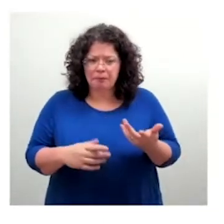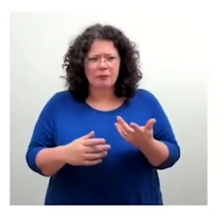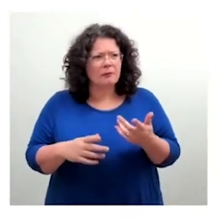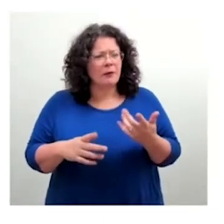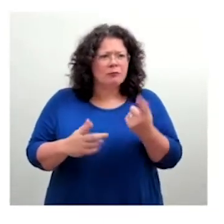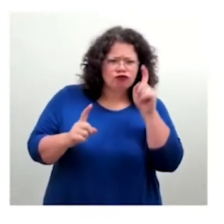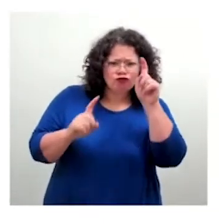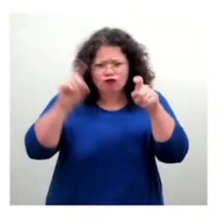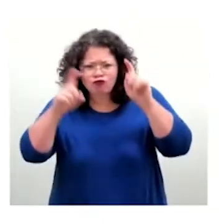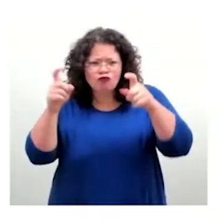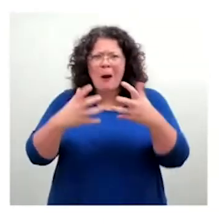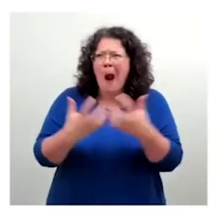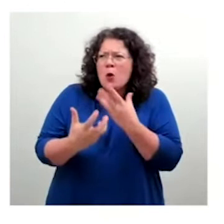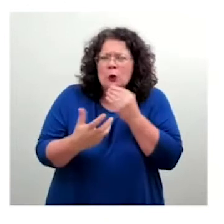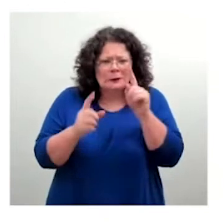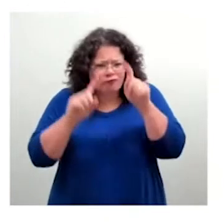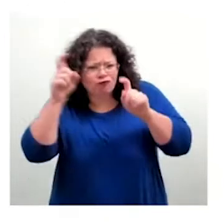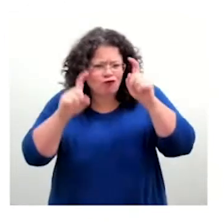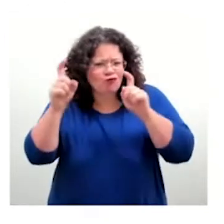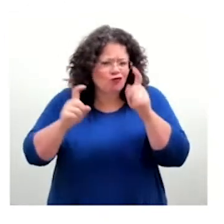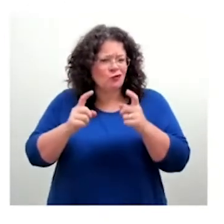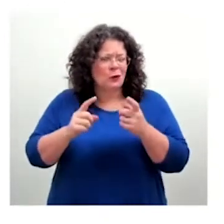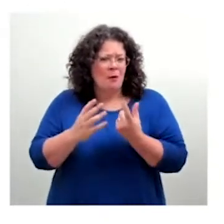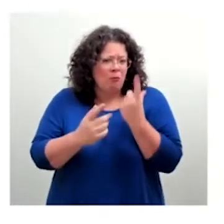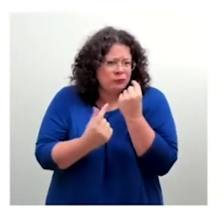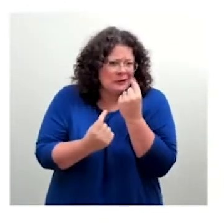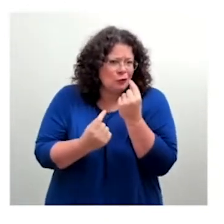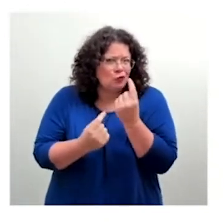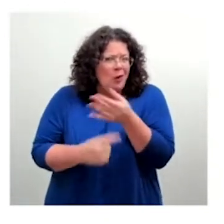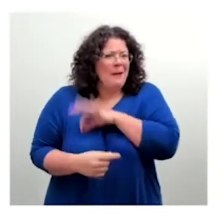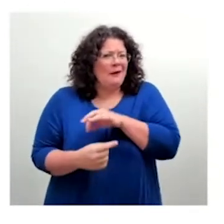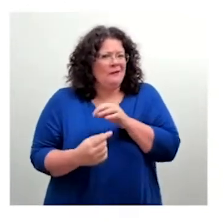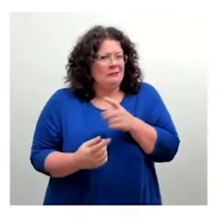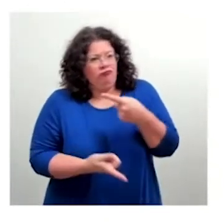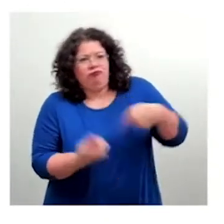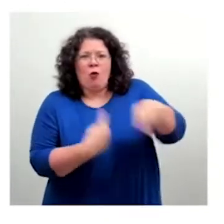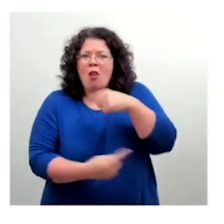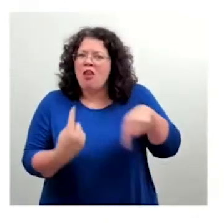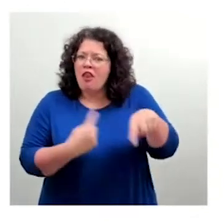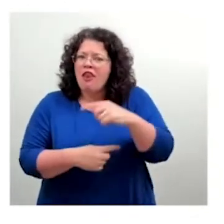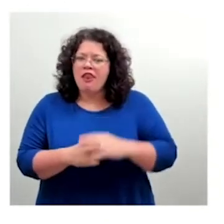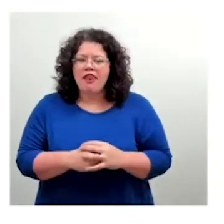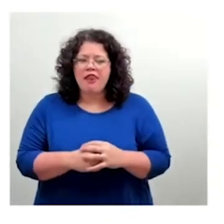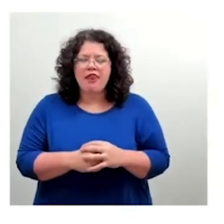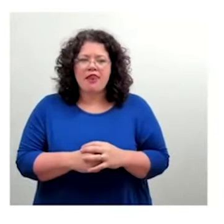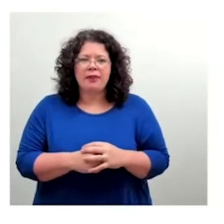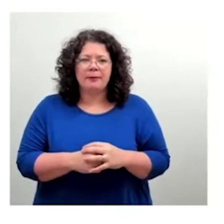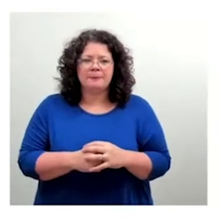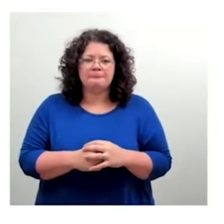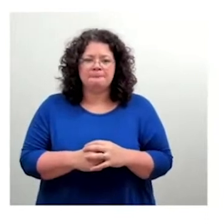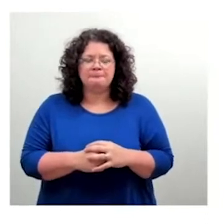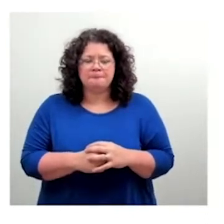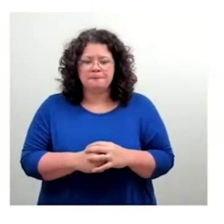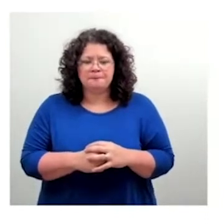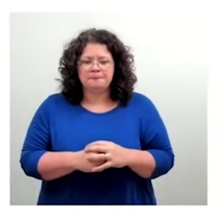benefit everybody. I think you've probably sort of heard by now that worldwide there are over 1 billion